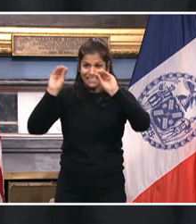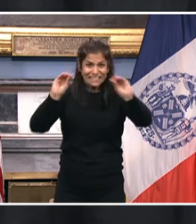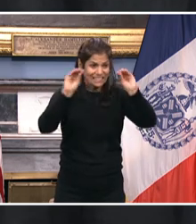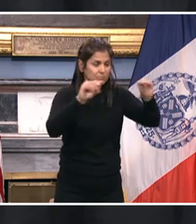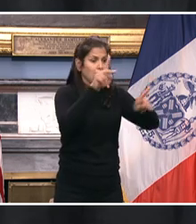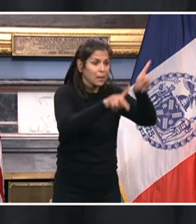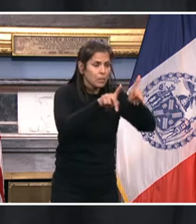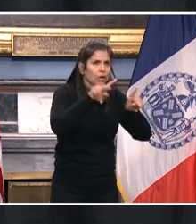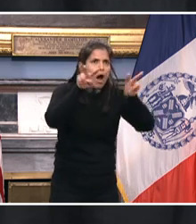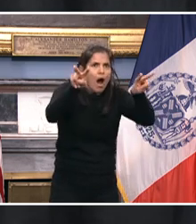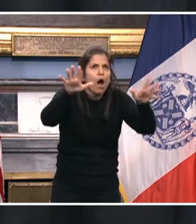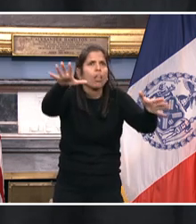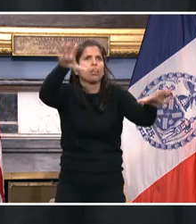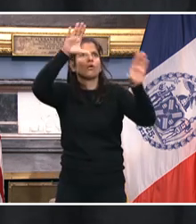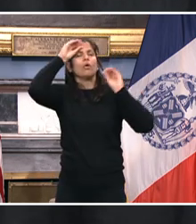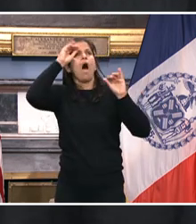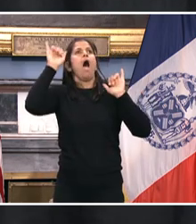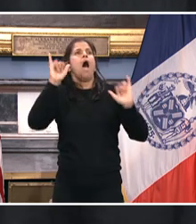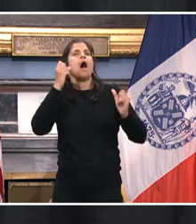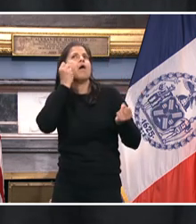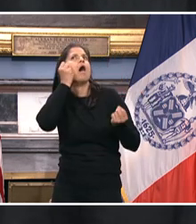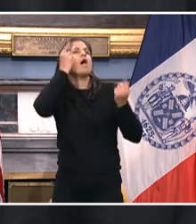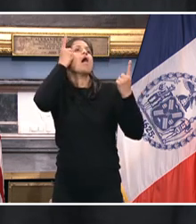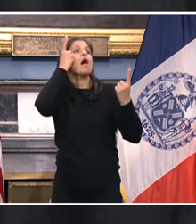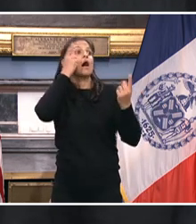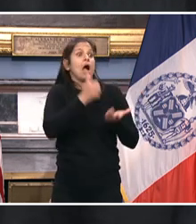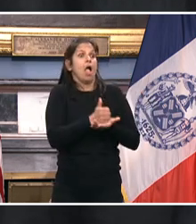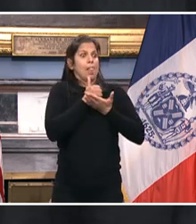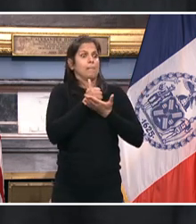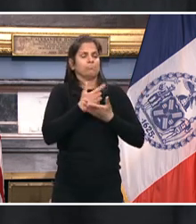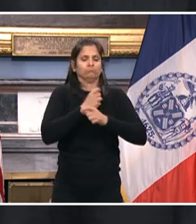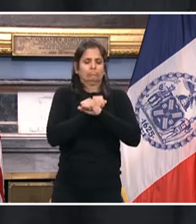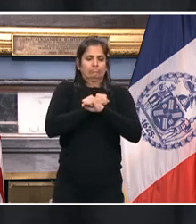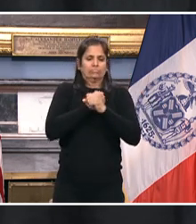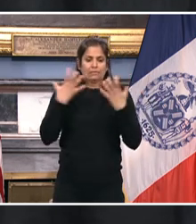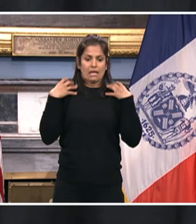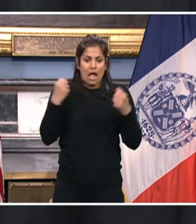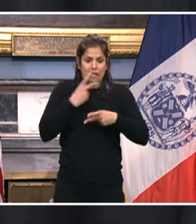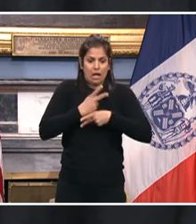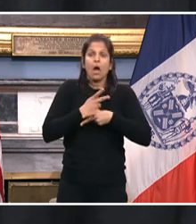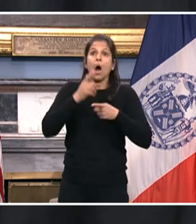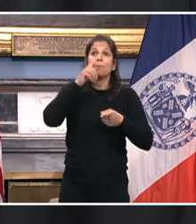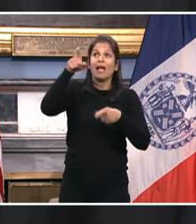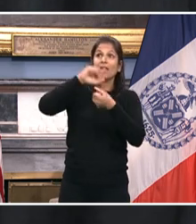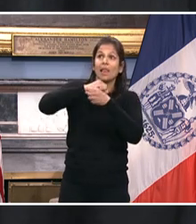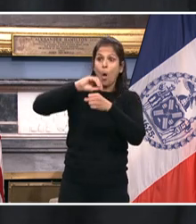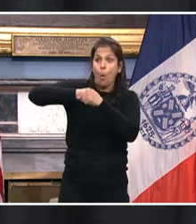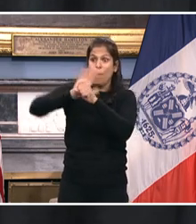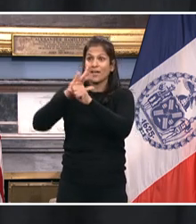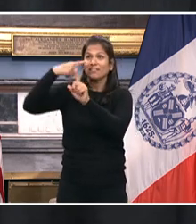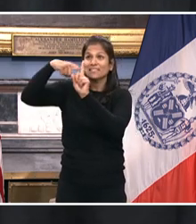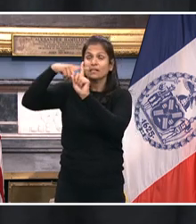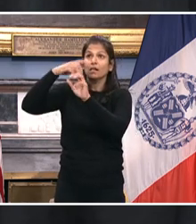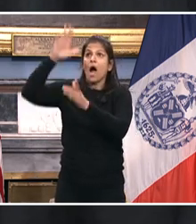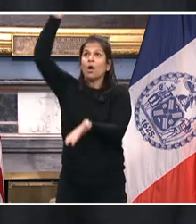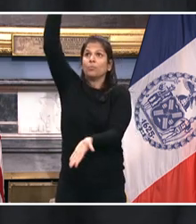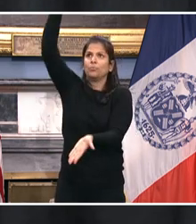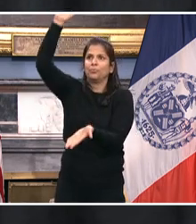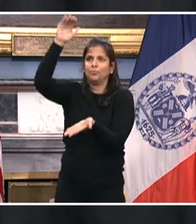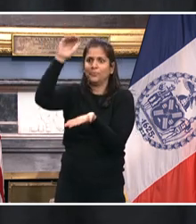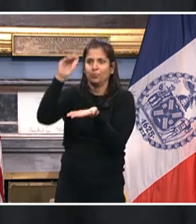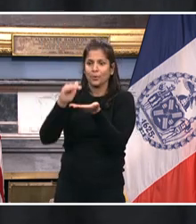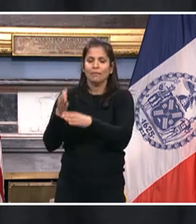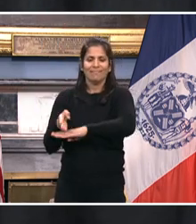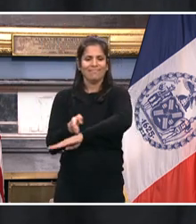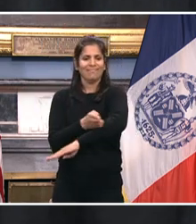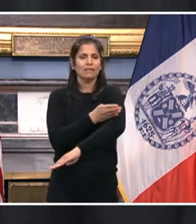Hopefully, we're going to be able to free up more of them to do that ability to call, you know, have people call them and talk through what's going on, get support, get